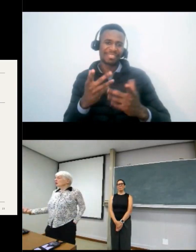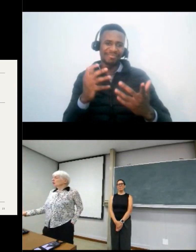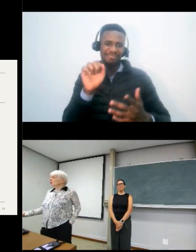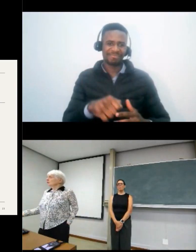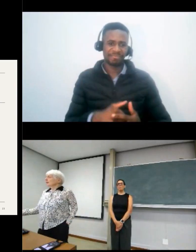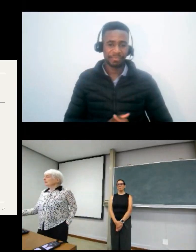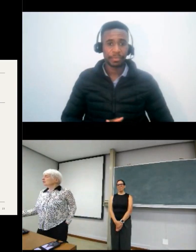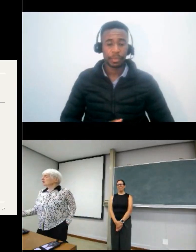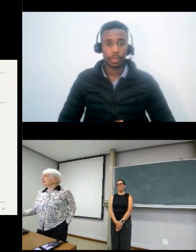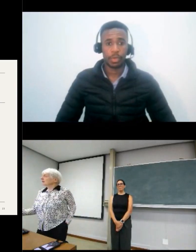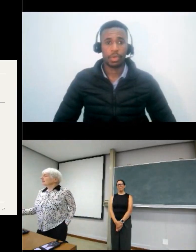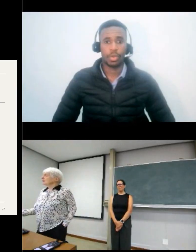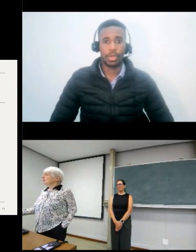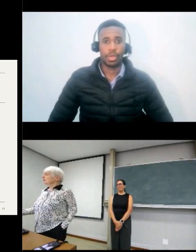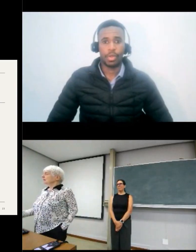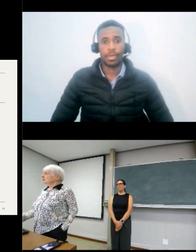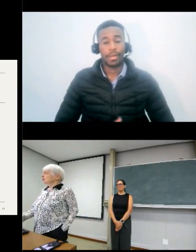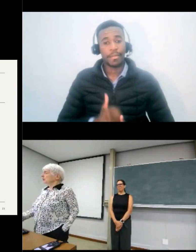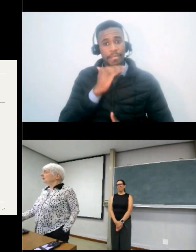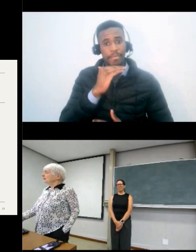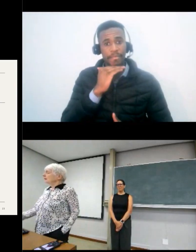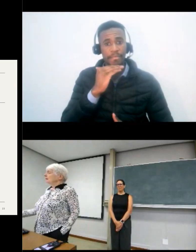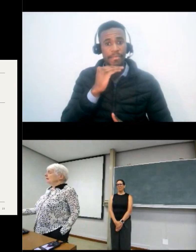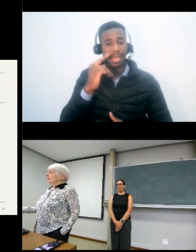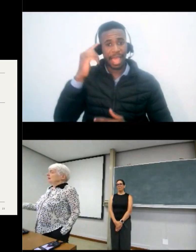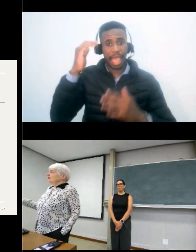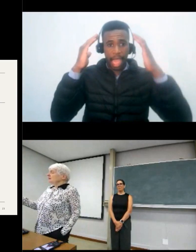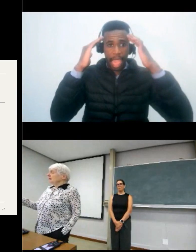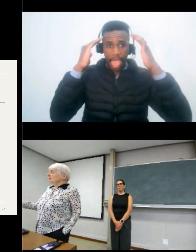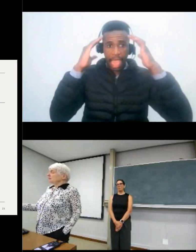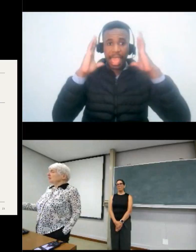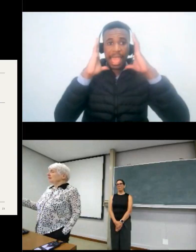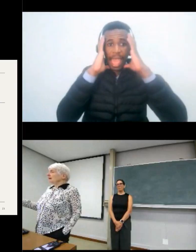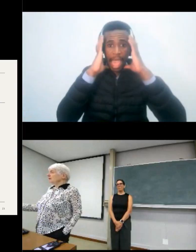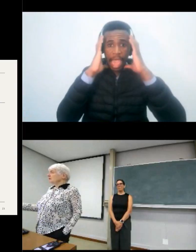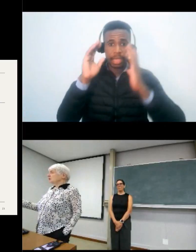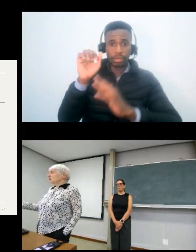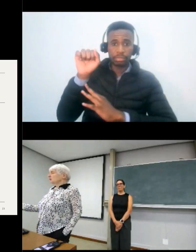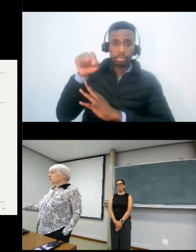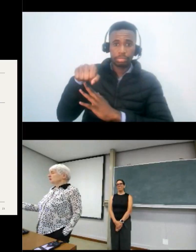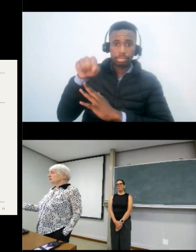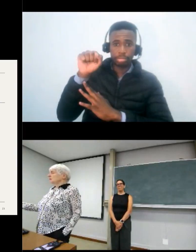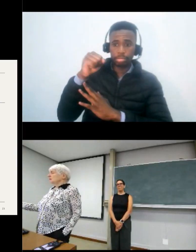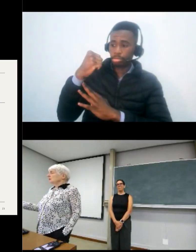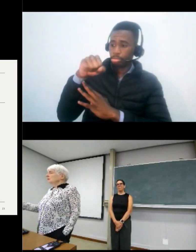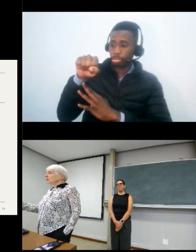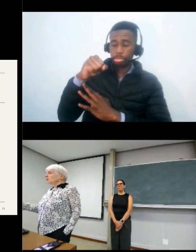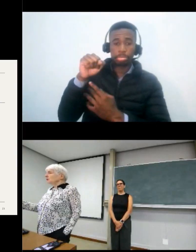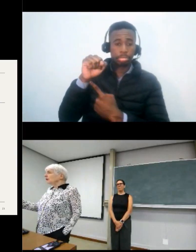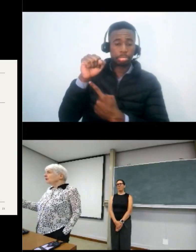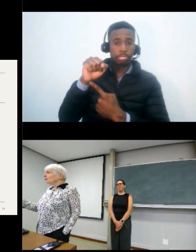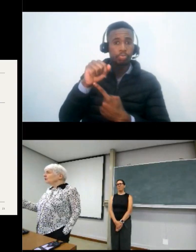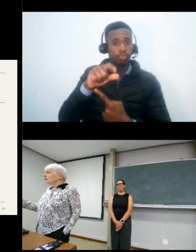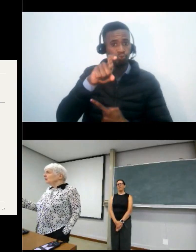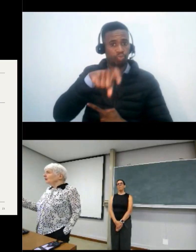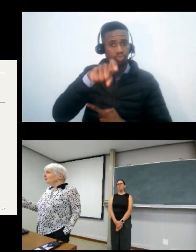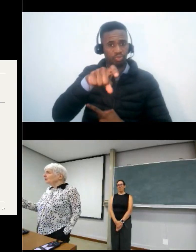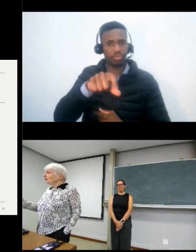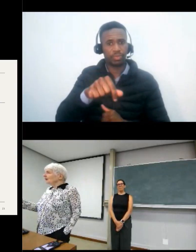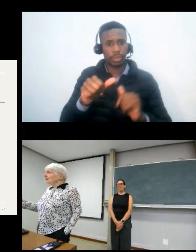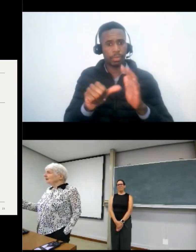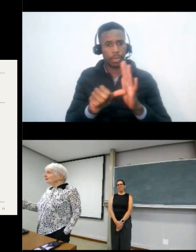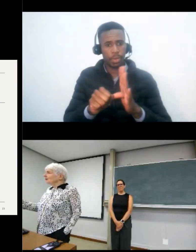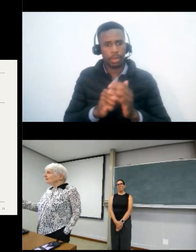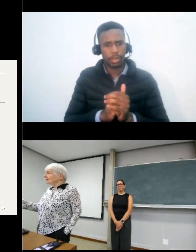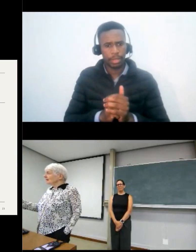So we can conclude the head shake is obligatory. Variation in the other structures, we want to know what's going